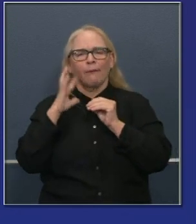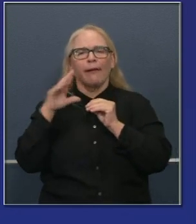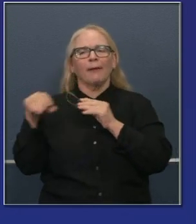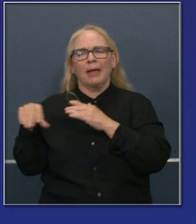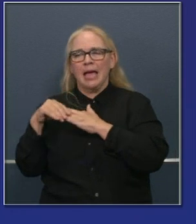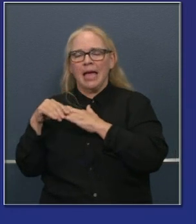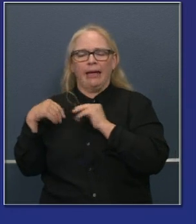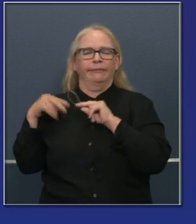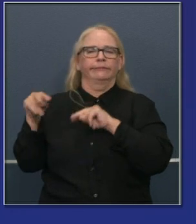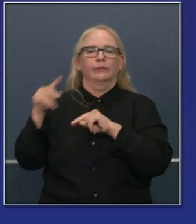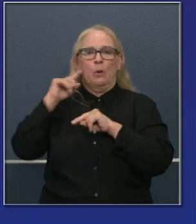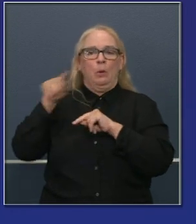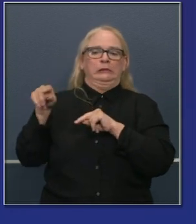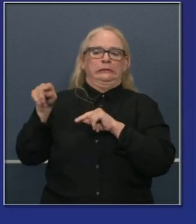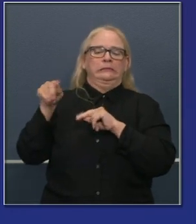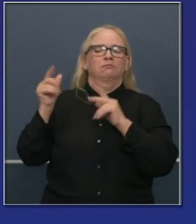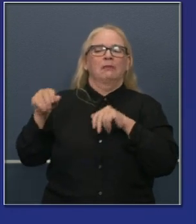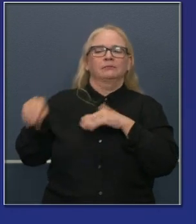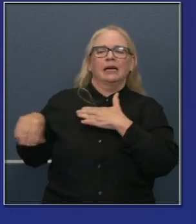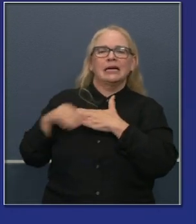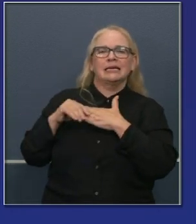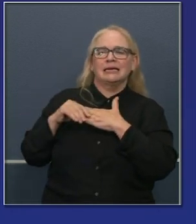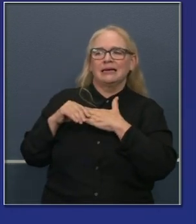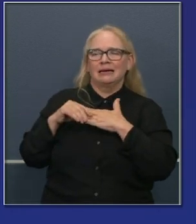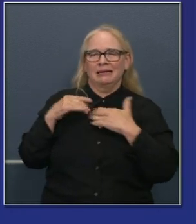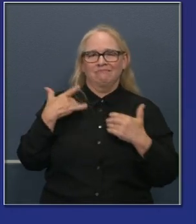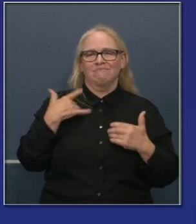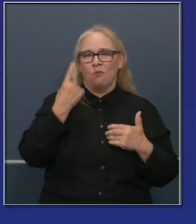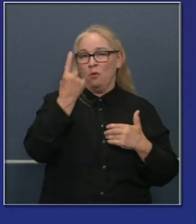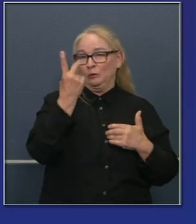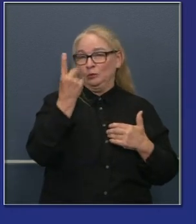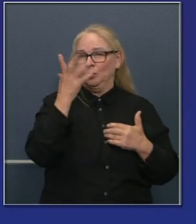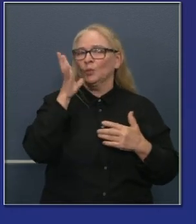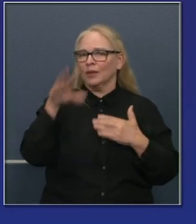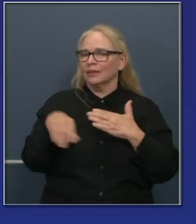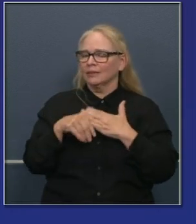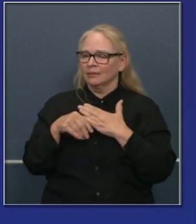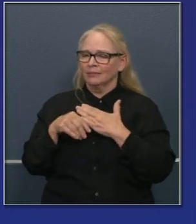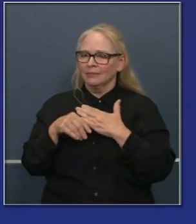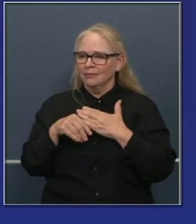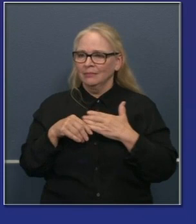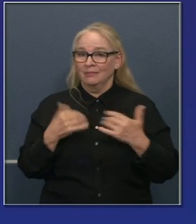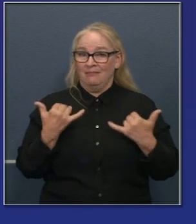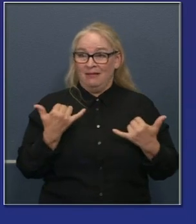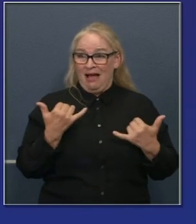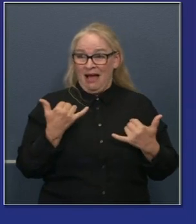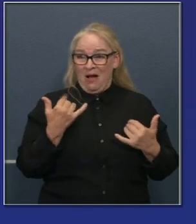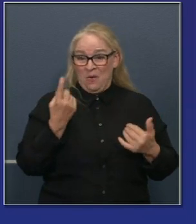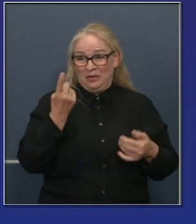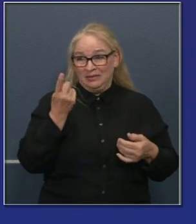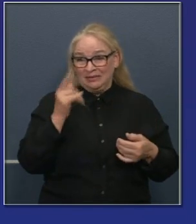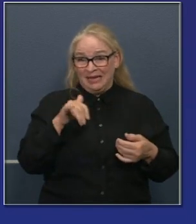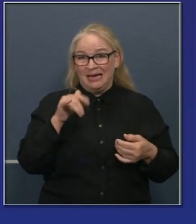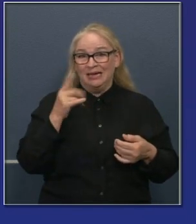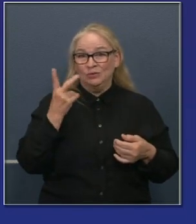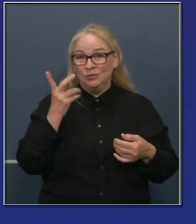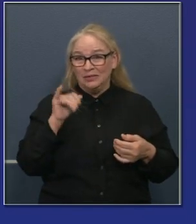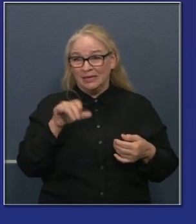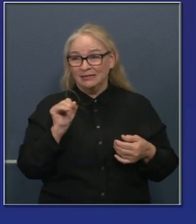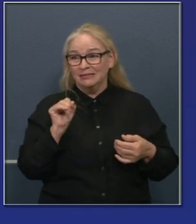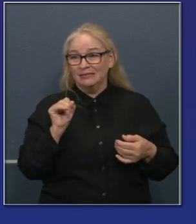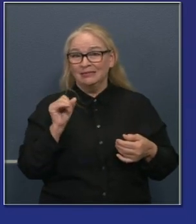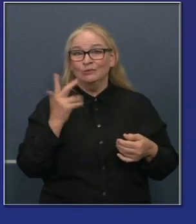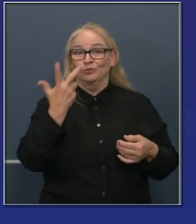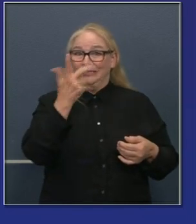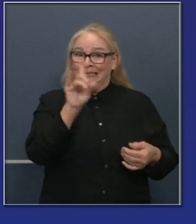anticipate a county or 2 that's sort of 2 days, likely to be on a 3rd day. Again, though, people fall off, they come back on, but